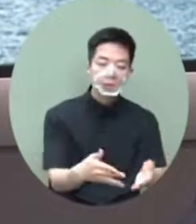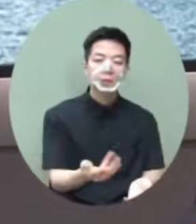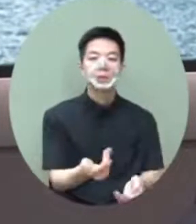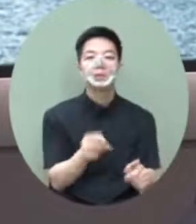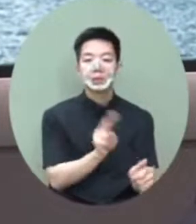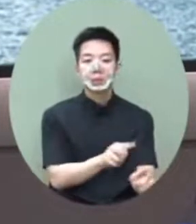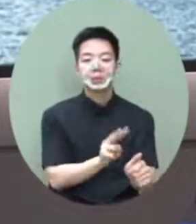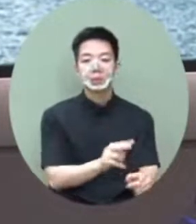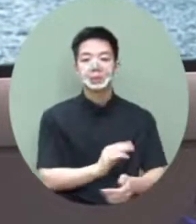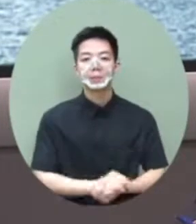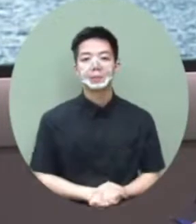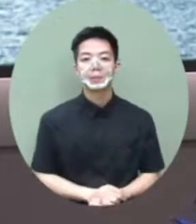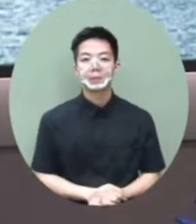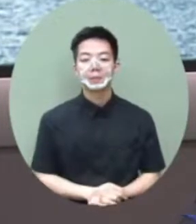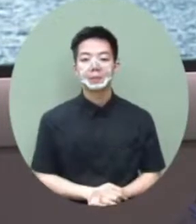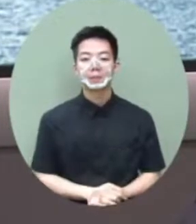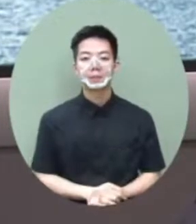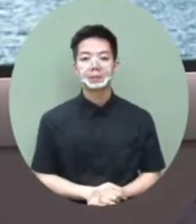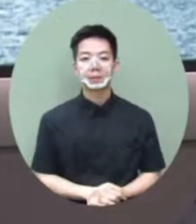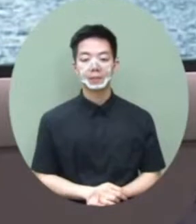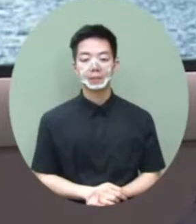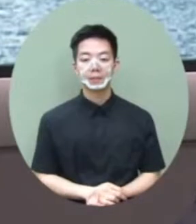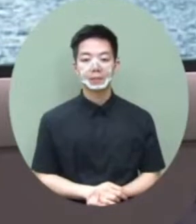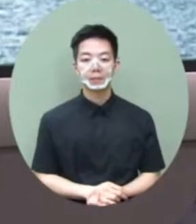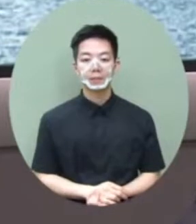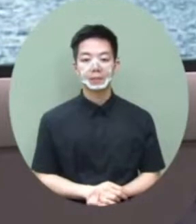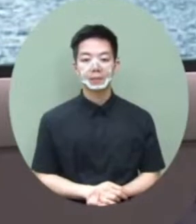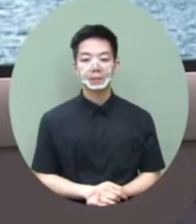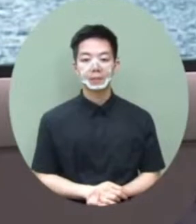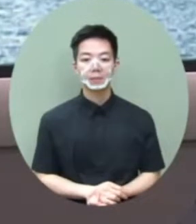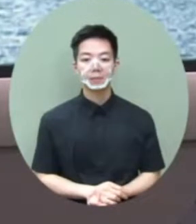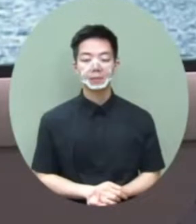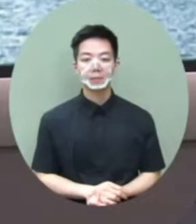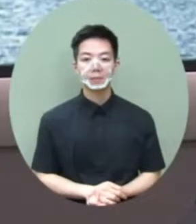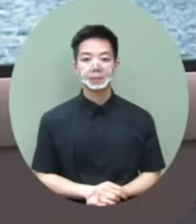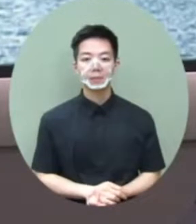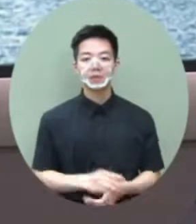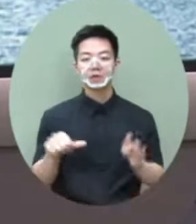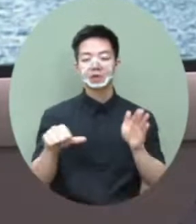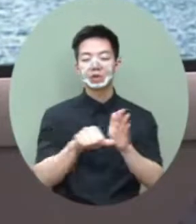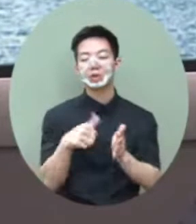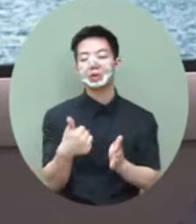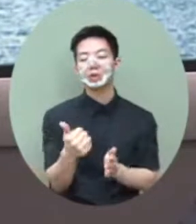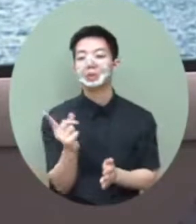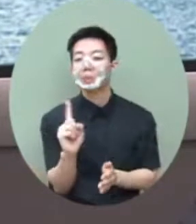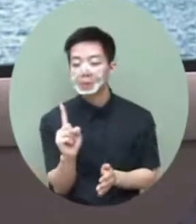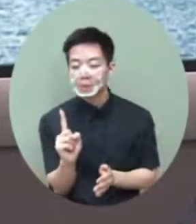more care needs, such as those who are bedbound or those requiring